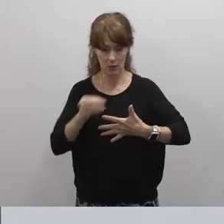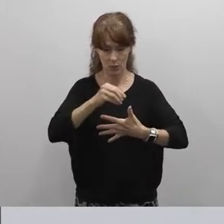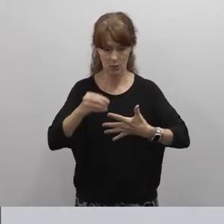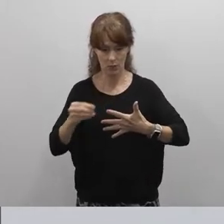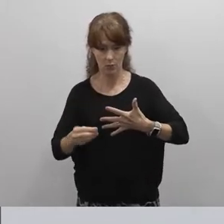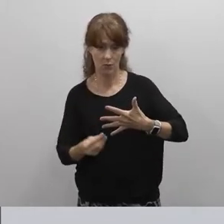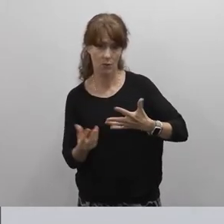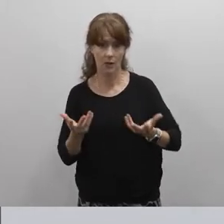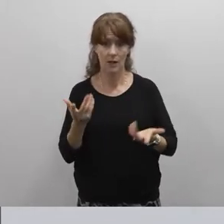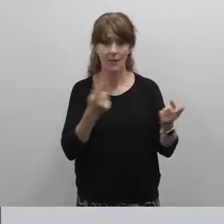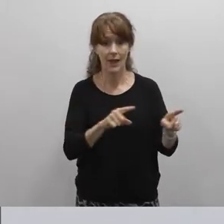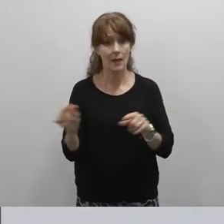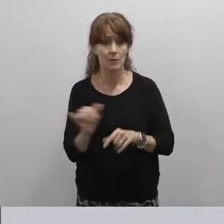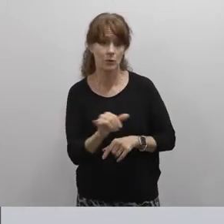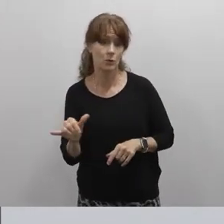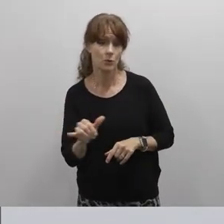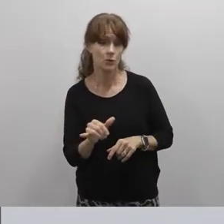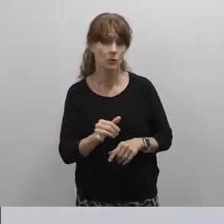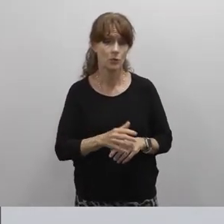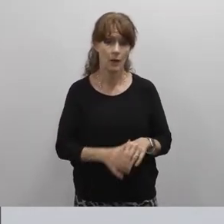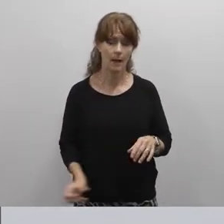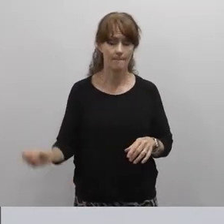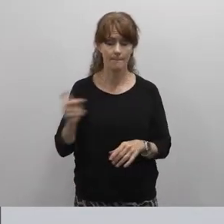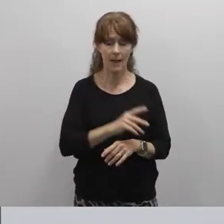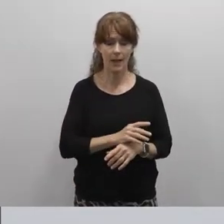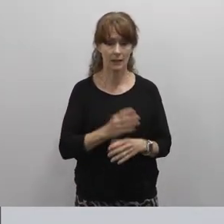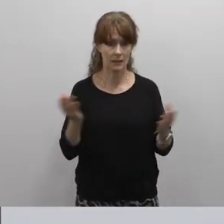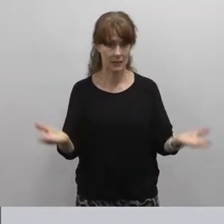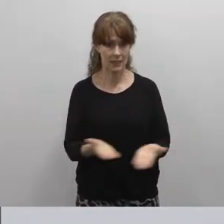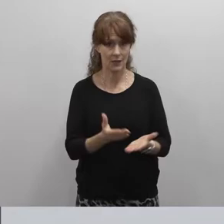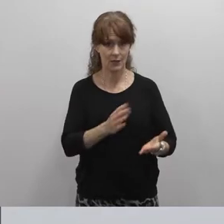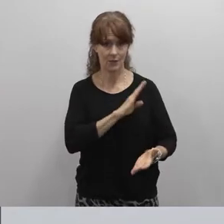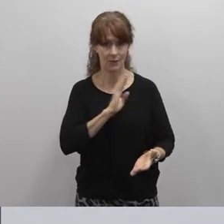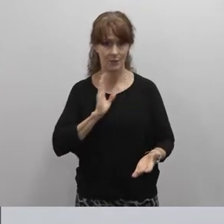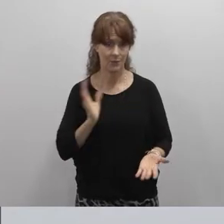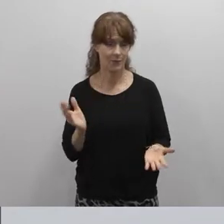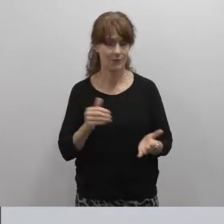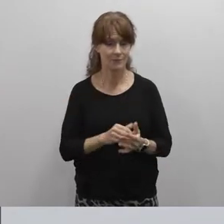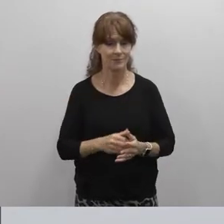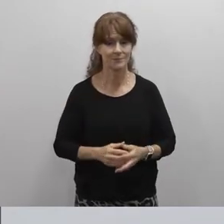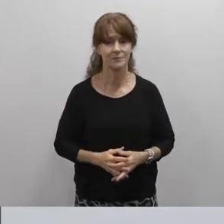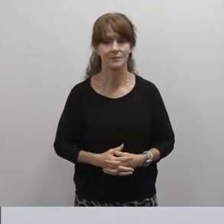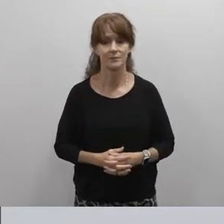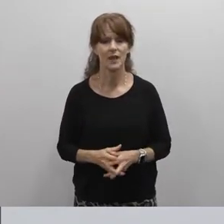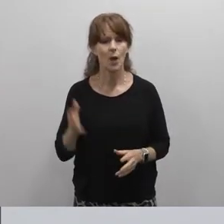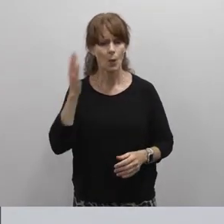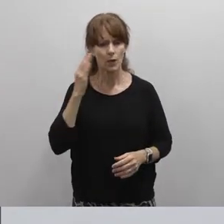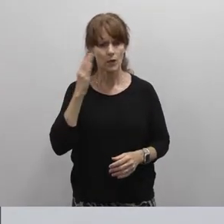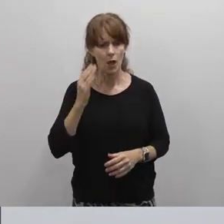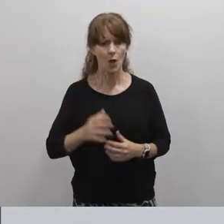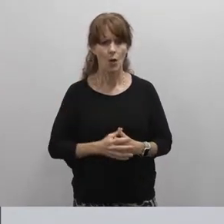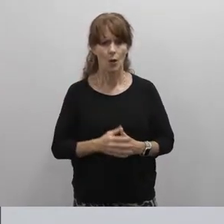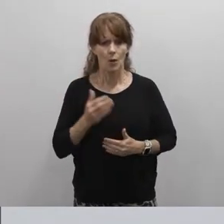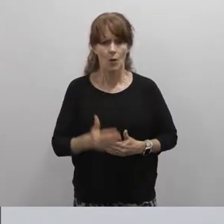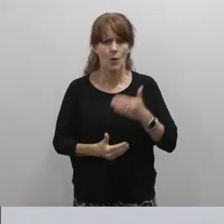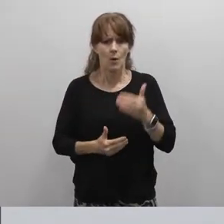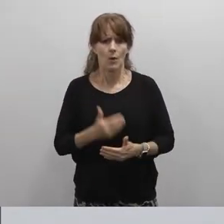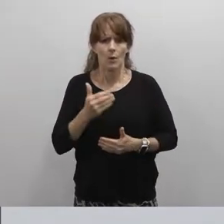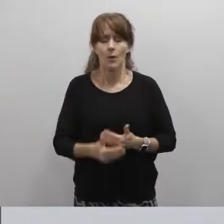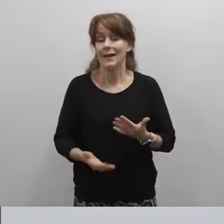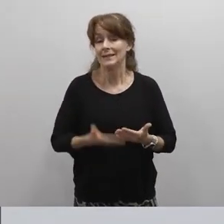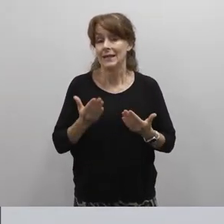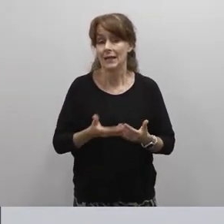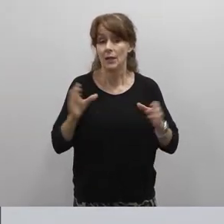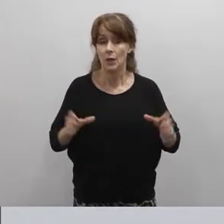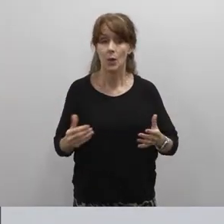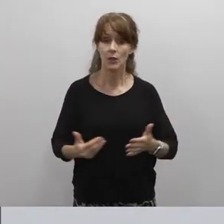because that might happen as well, and then we'll be right back in front of the board. we know we can go this route. It's much easier to do